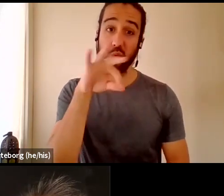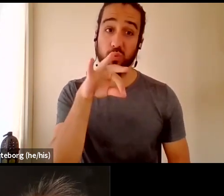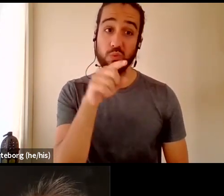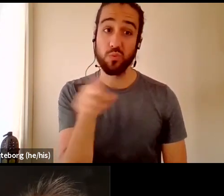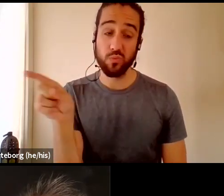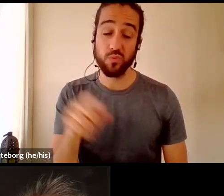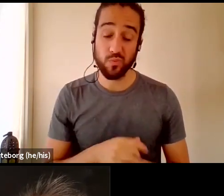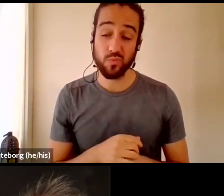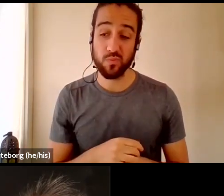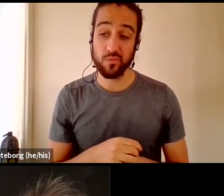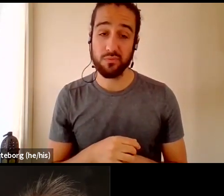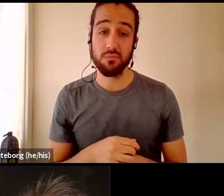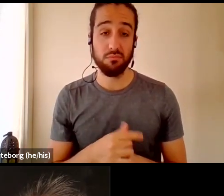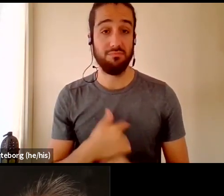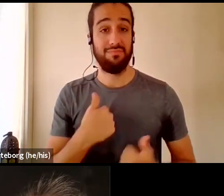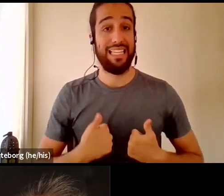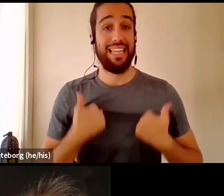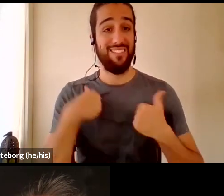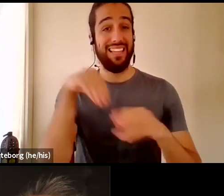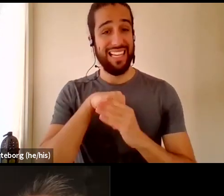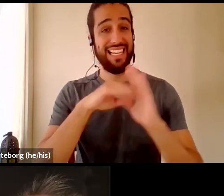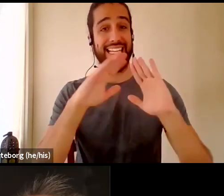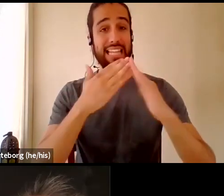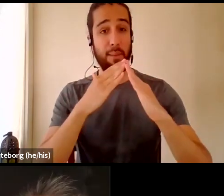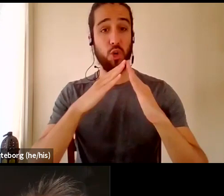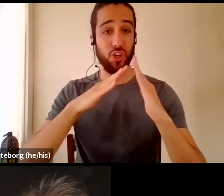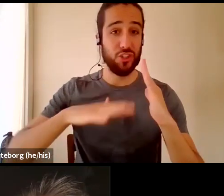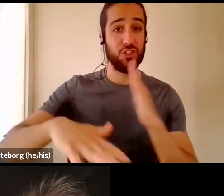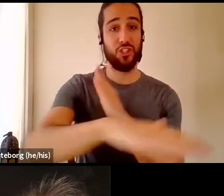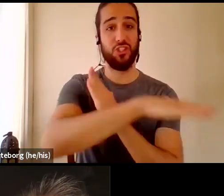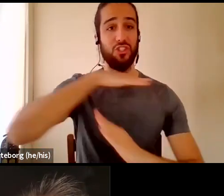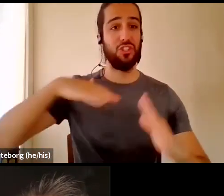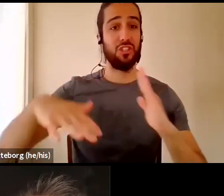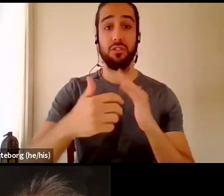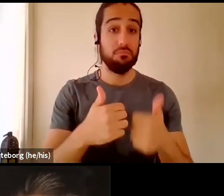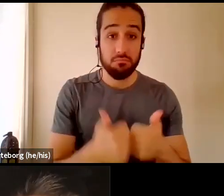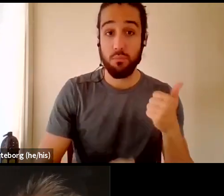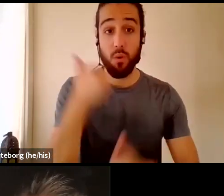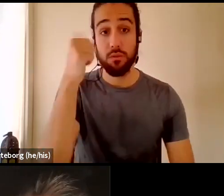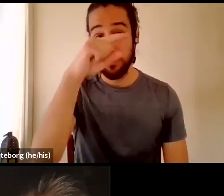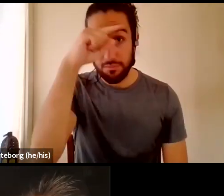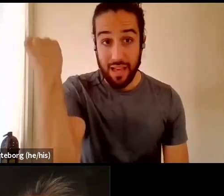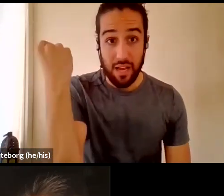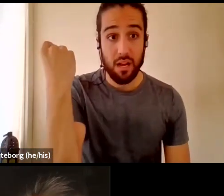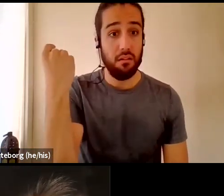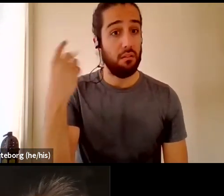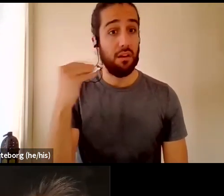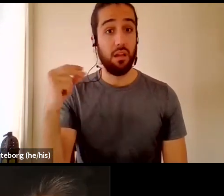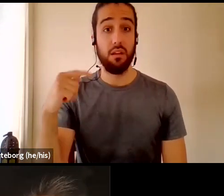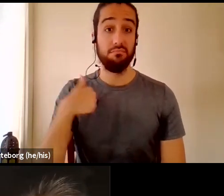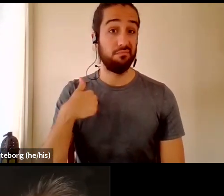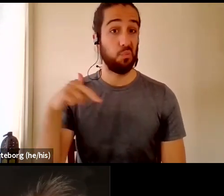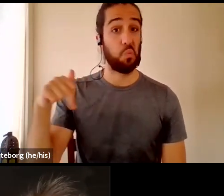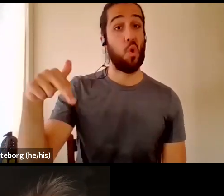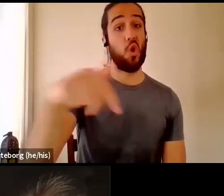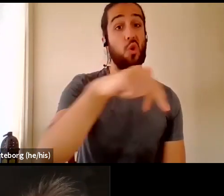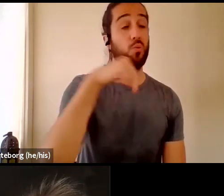being in a neighborhood that is primarily Black and walking the streets